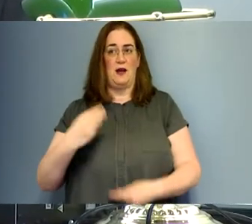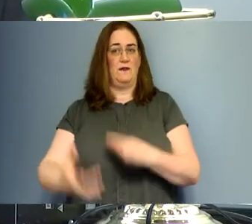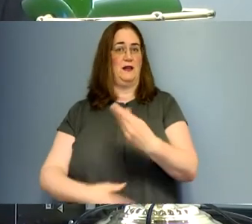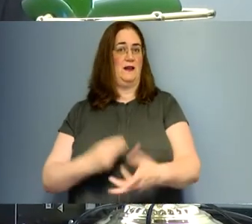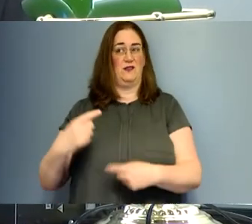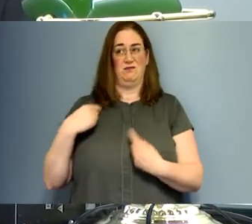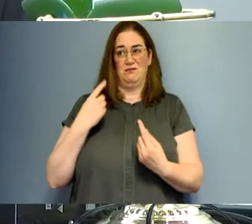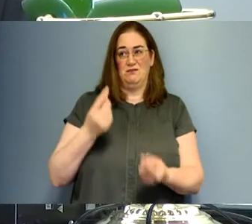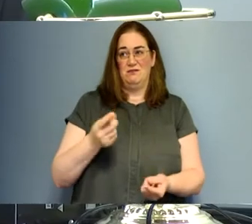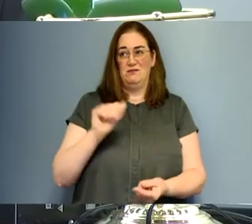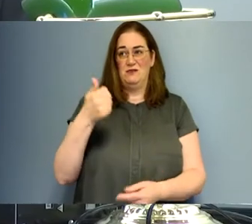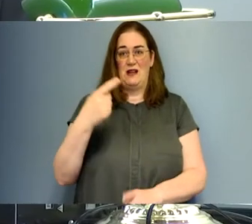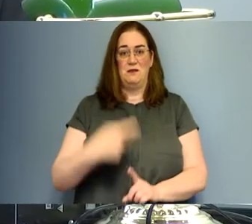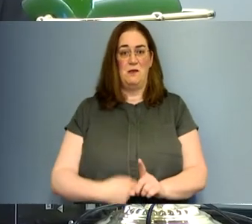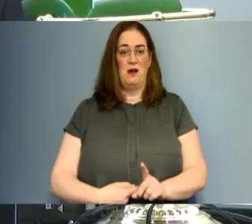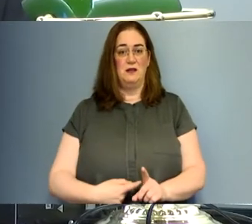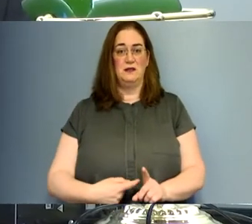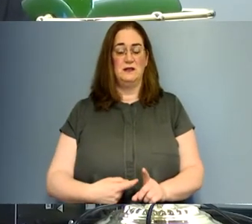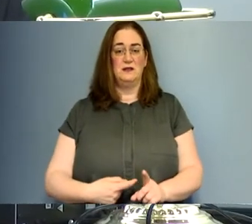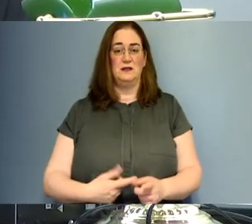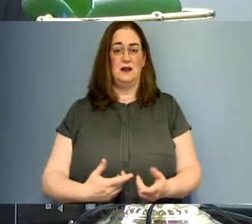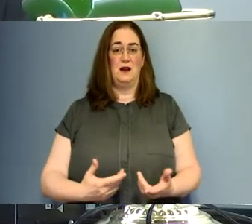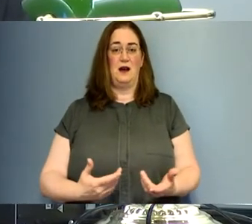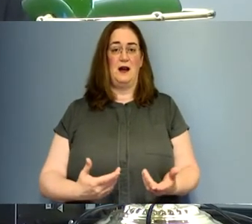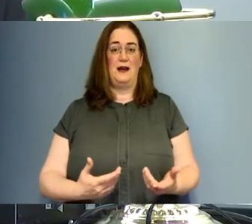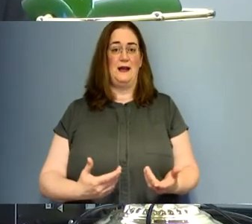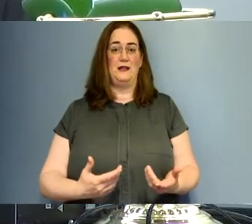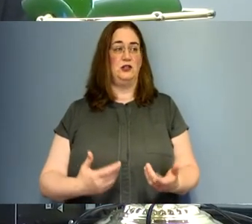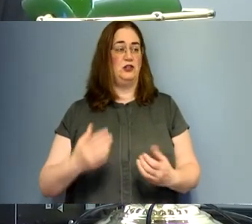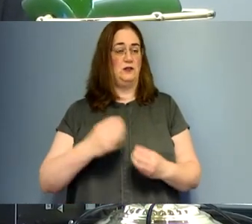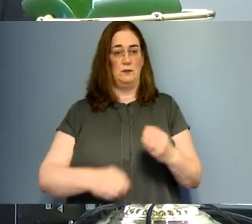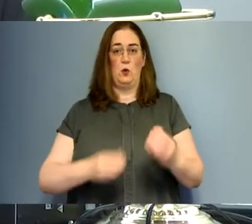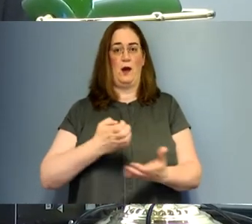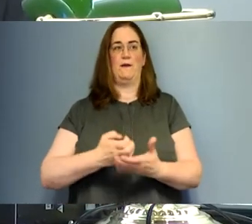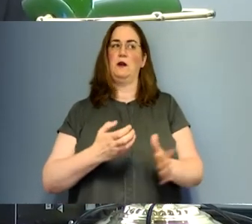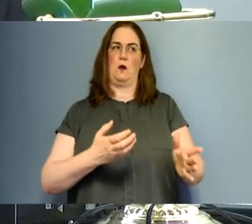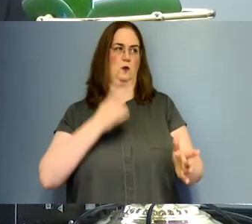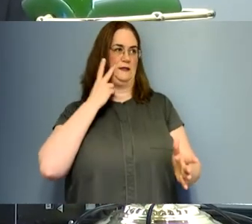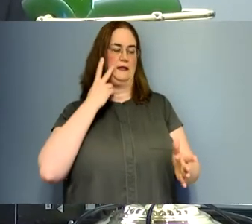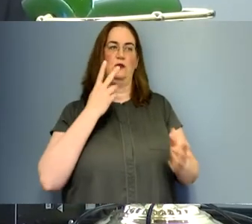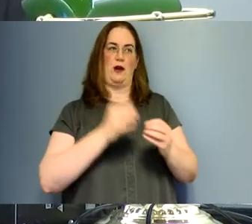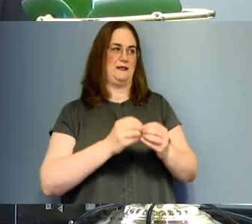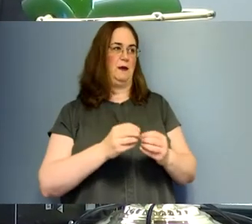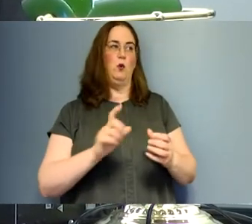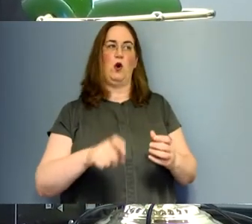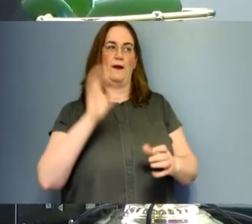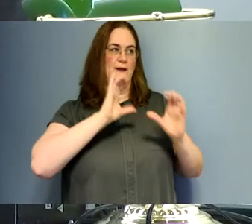the past 10 months, it's just more evidence. Oh, see, there must be more.